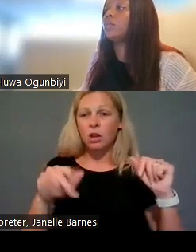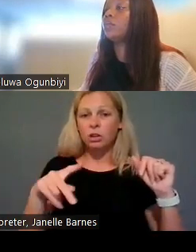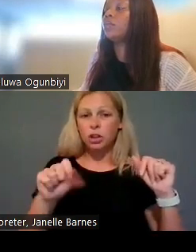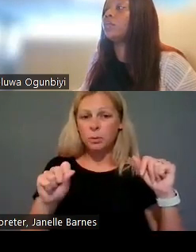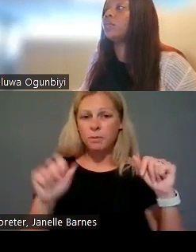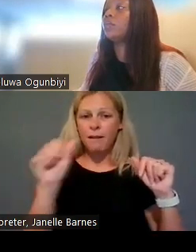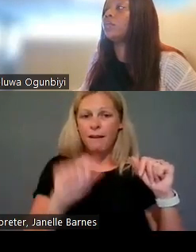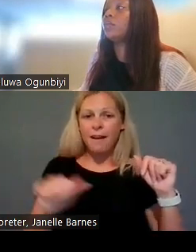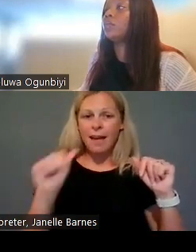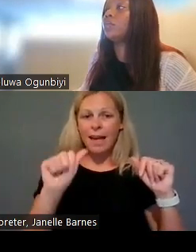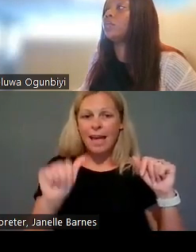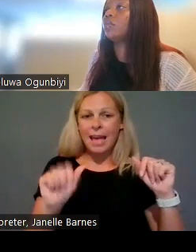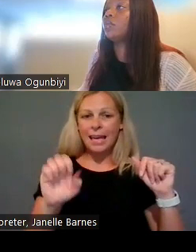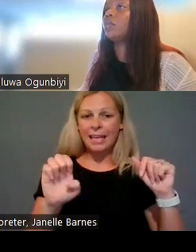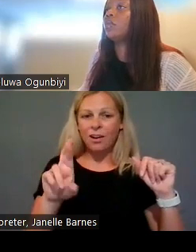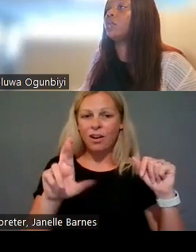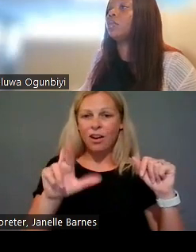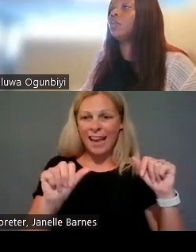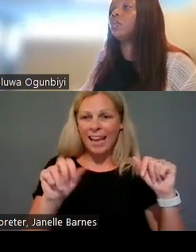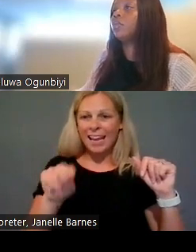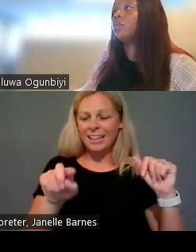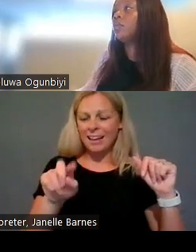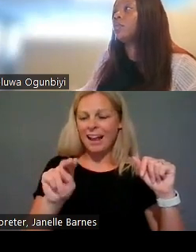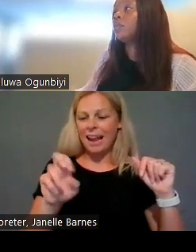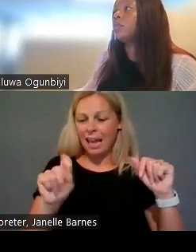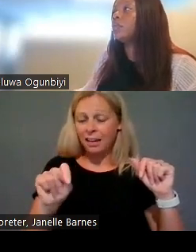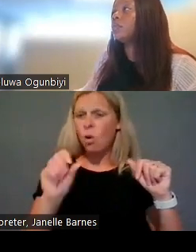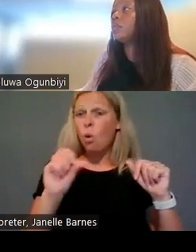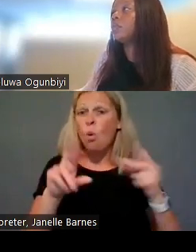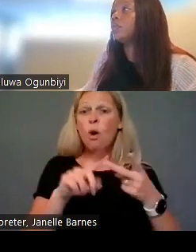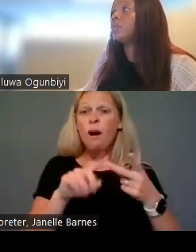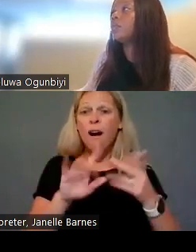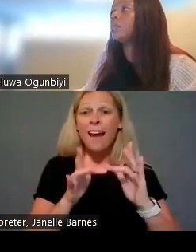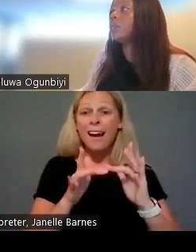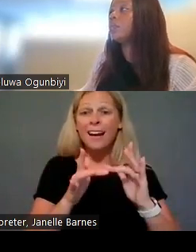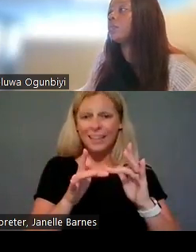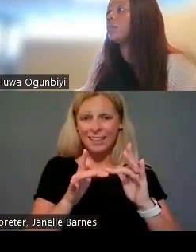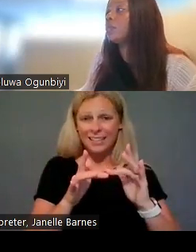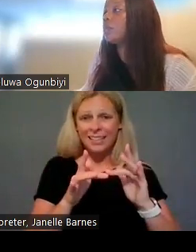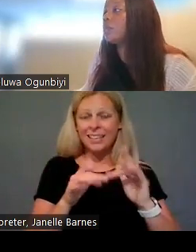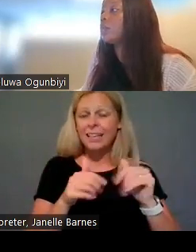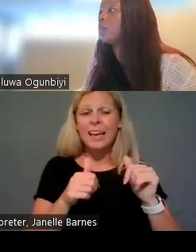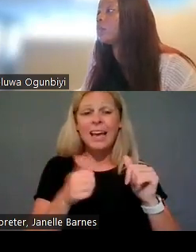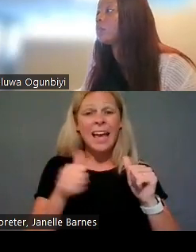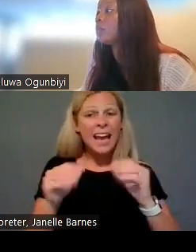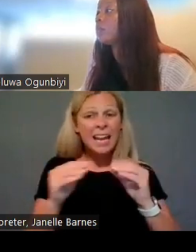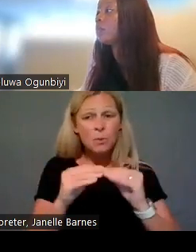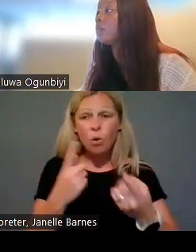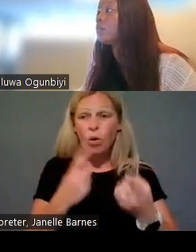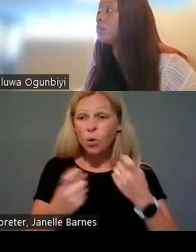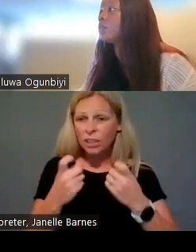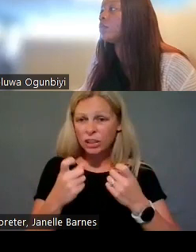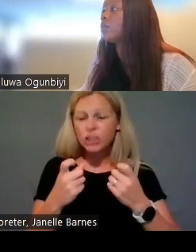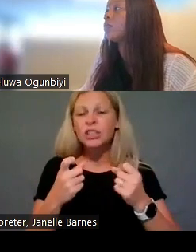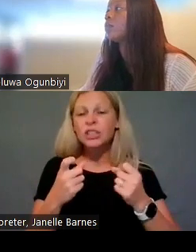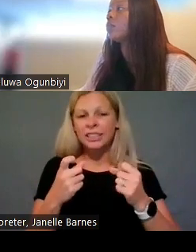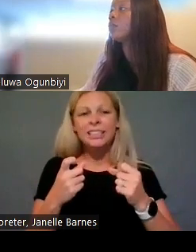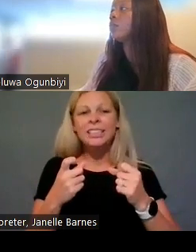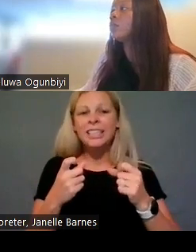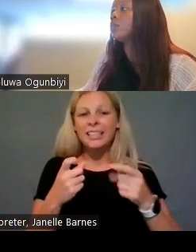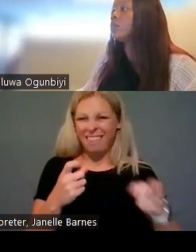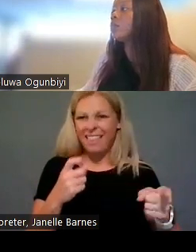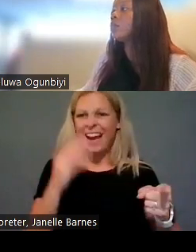fellowships@aera.net. And go onto our webpage as well. Any other questions that you have. As I said, this will